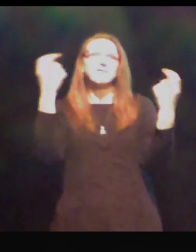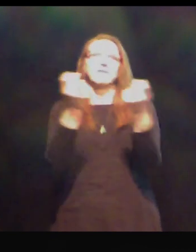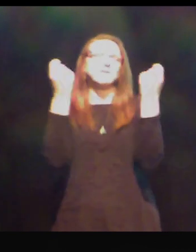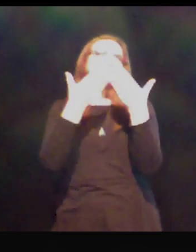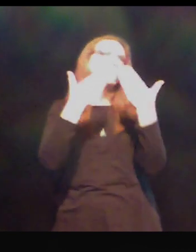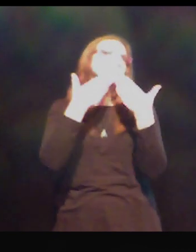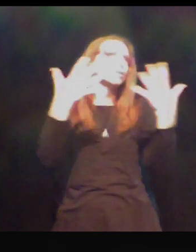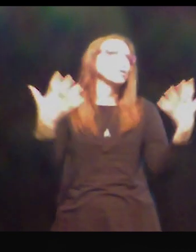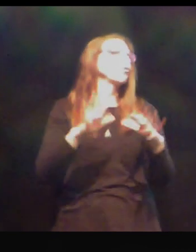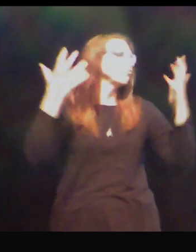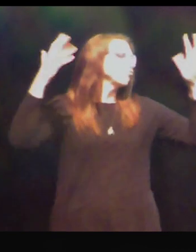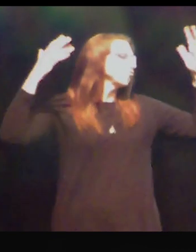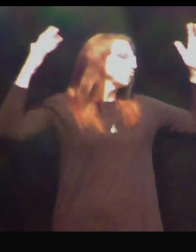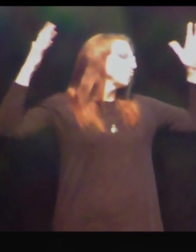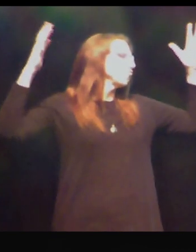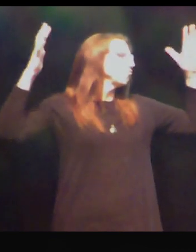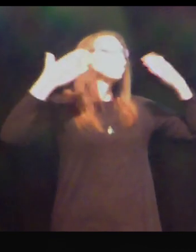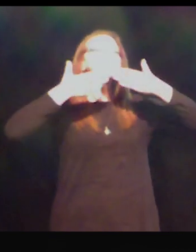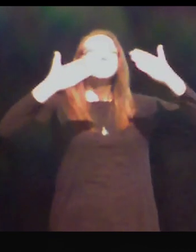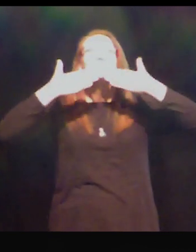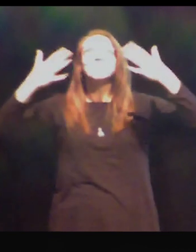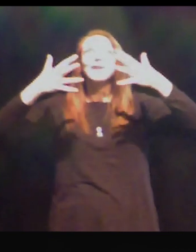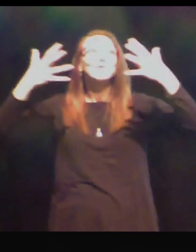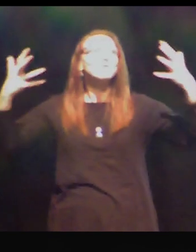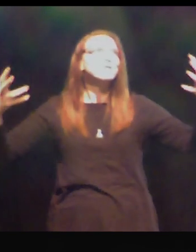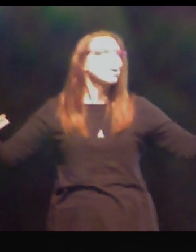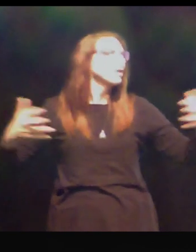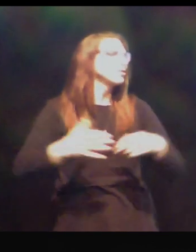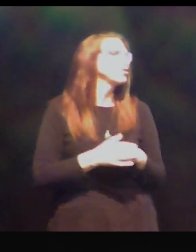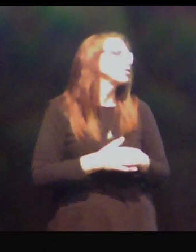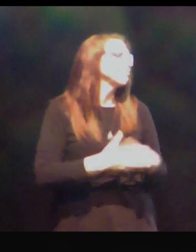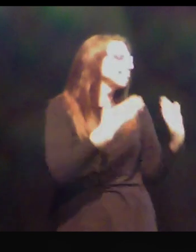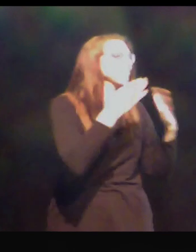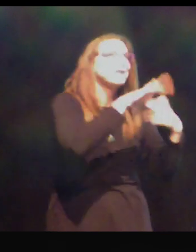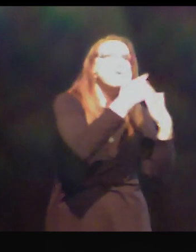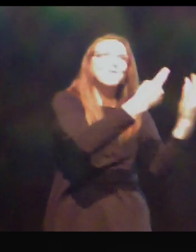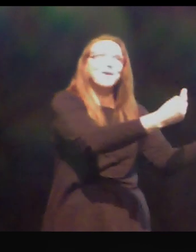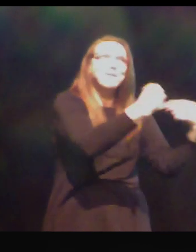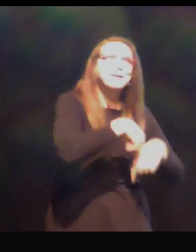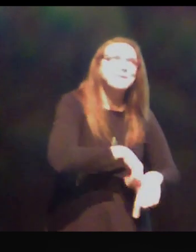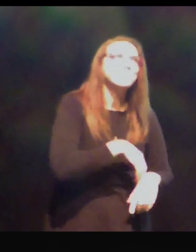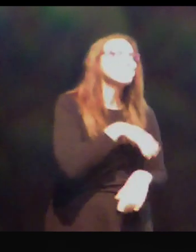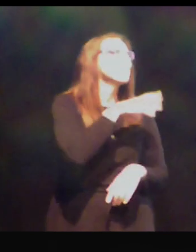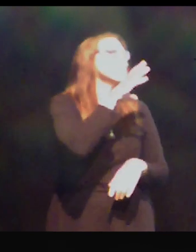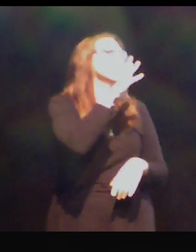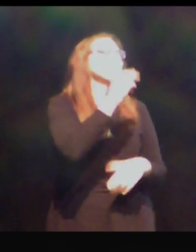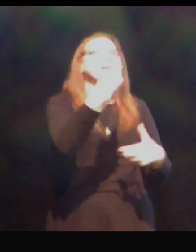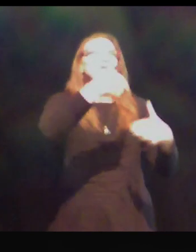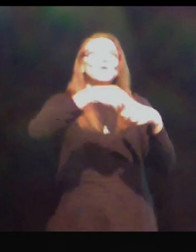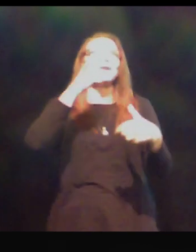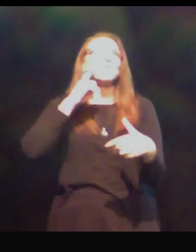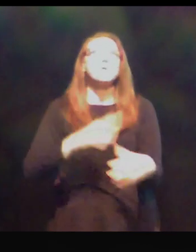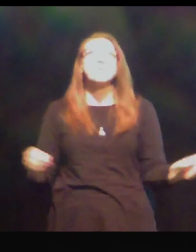Thank you for being with us. Thank you so much. Thank you. Yeah. Thank you all so much. Thank you, Peter, as well. Thank you all for being here. And join us